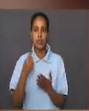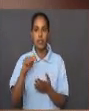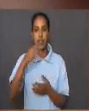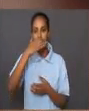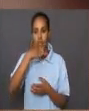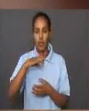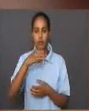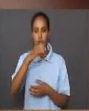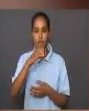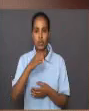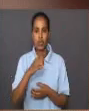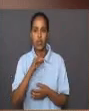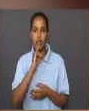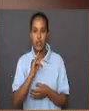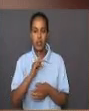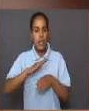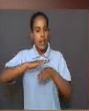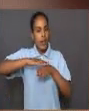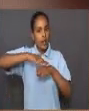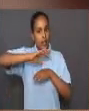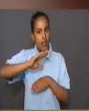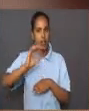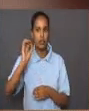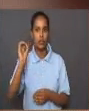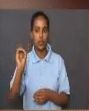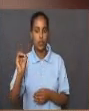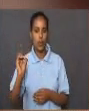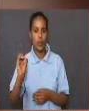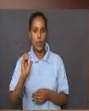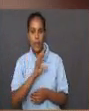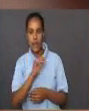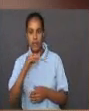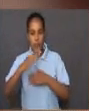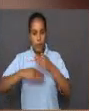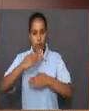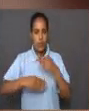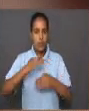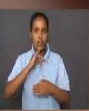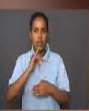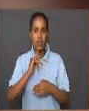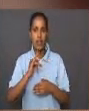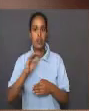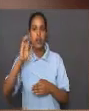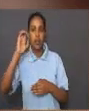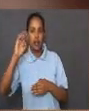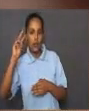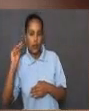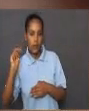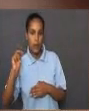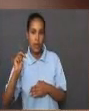Therefore, the heat of solution is greater than 0, and the process